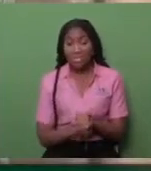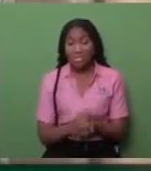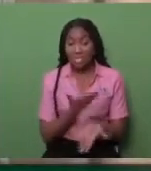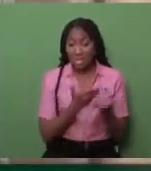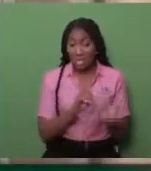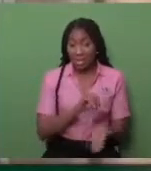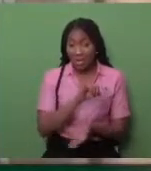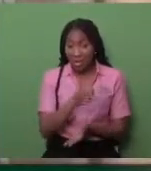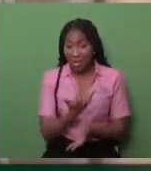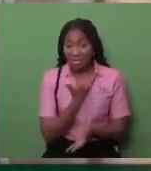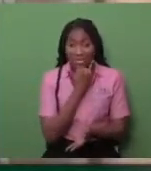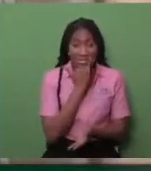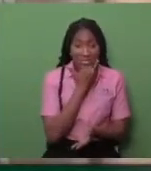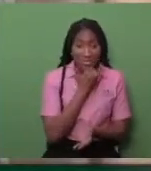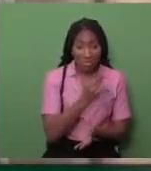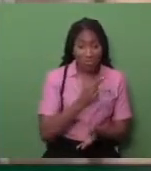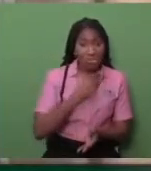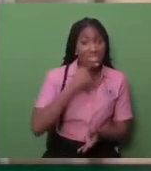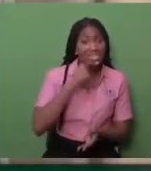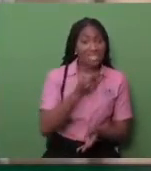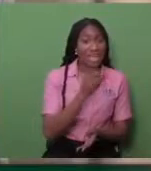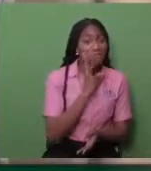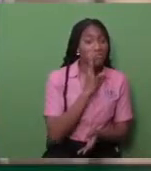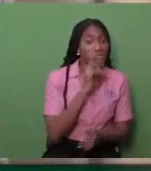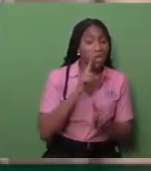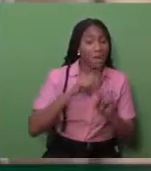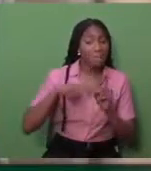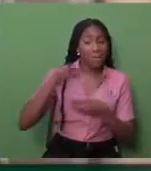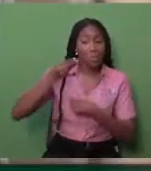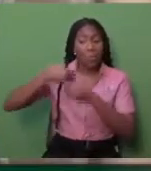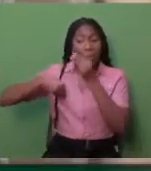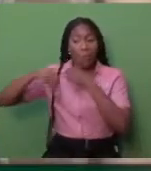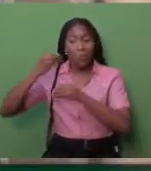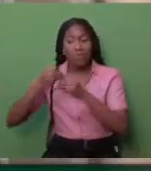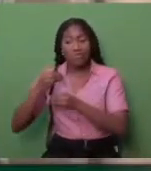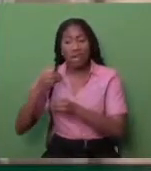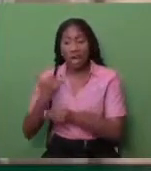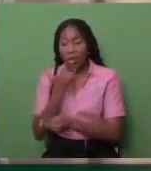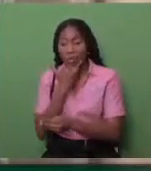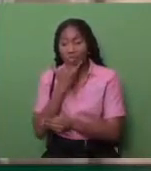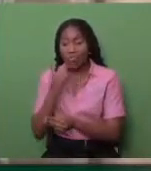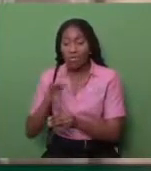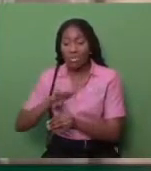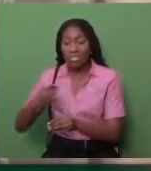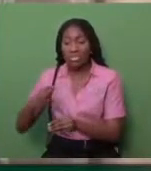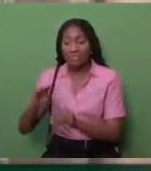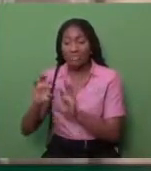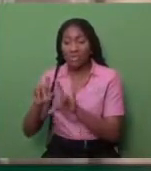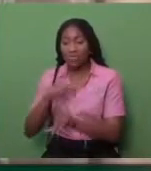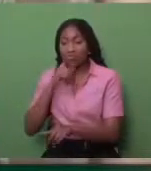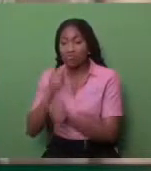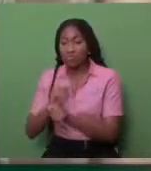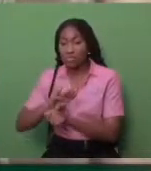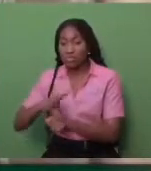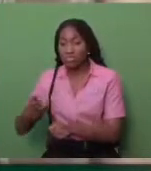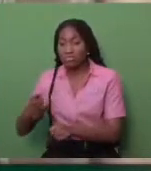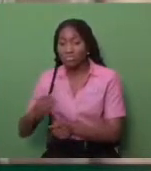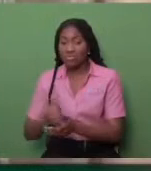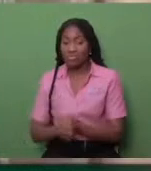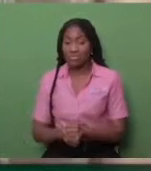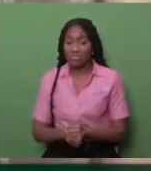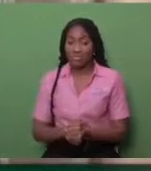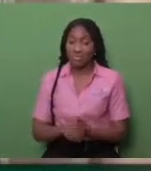where you say one thing in the statement and then in the estimates it's different? But that's, and again, that's where I come back again, maths, not